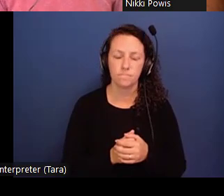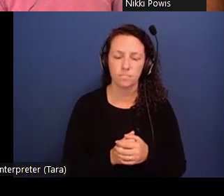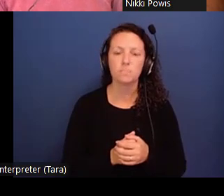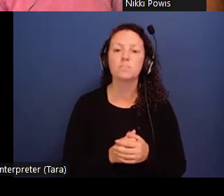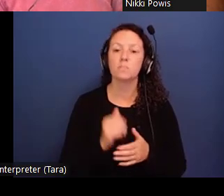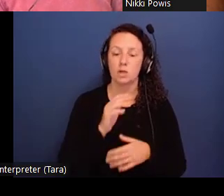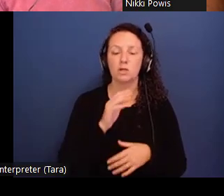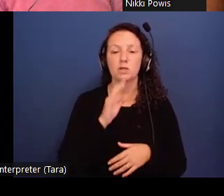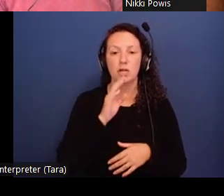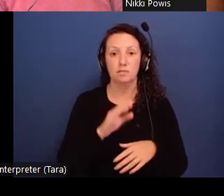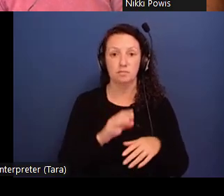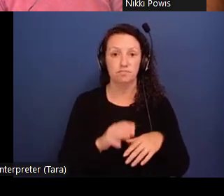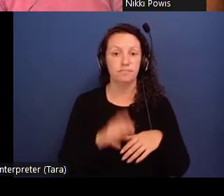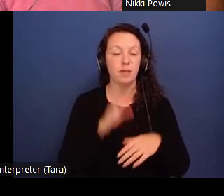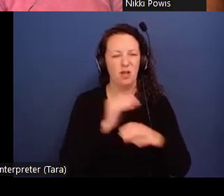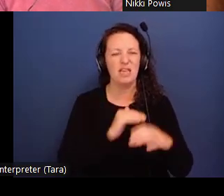survey